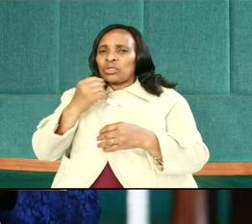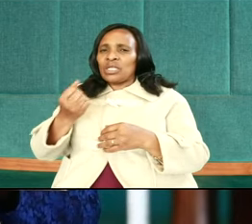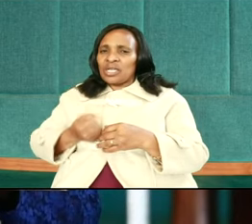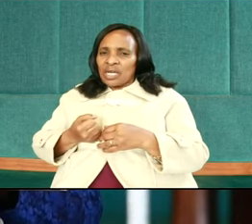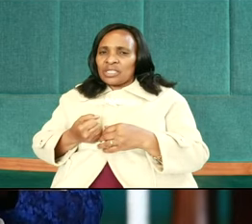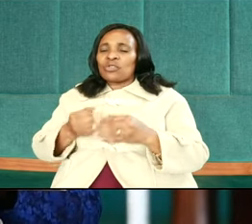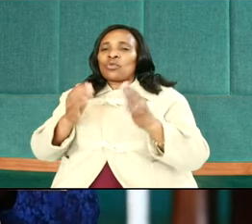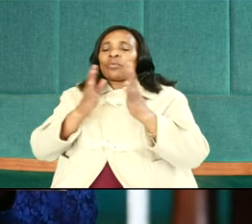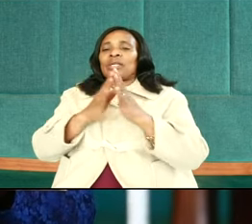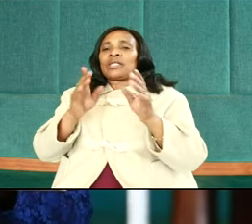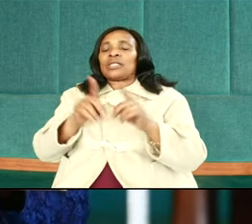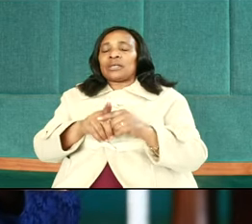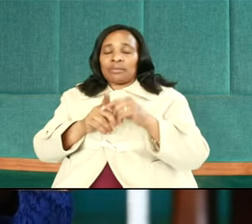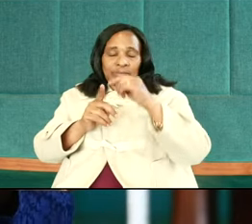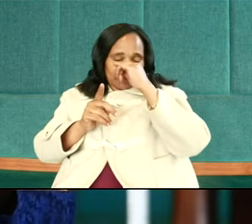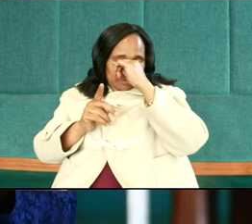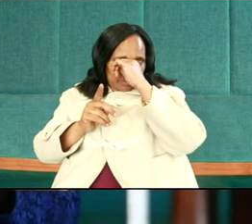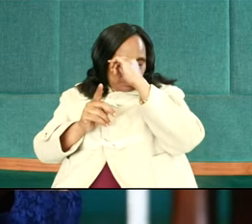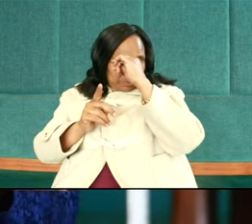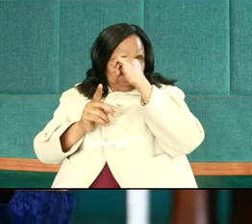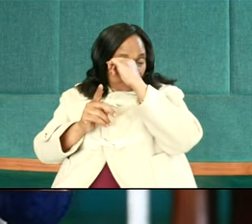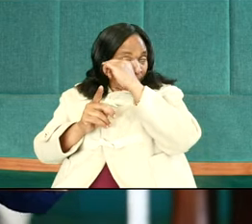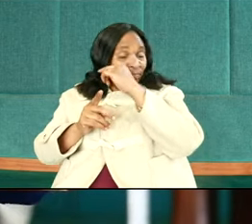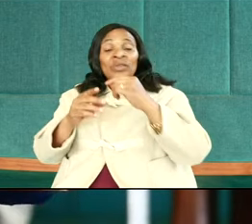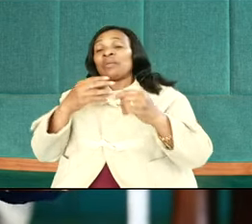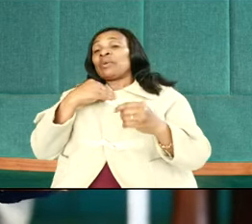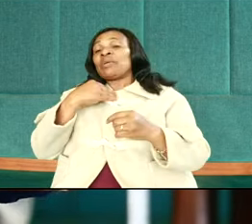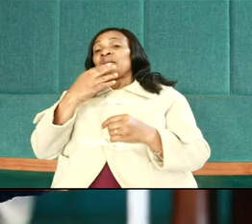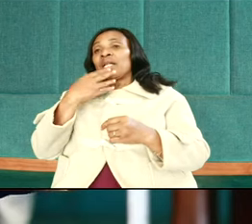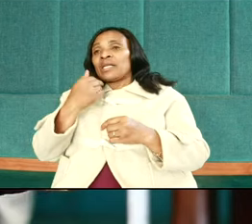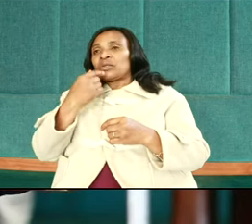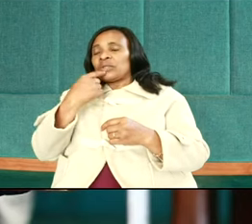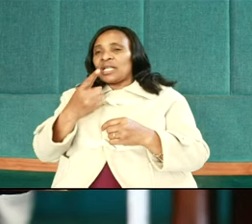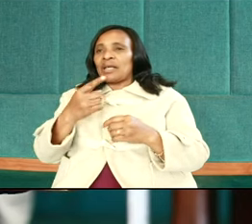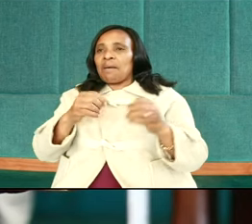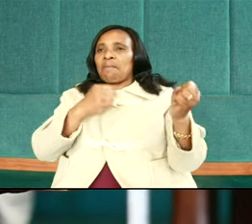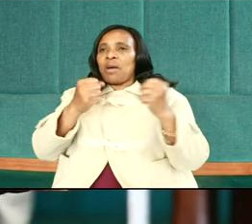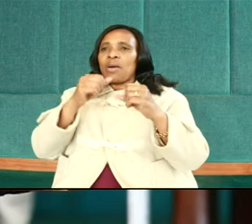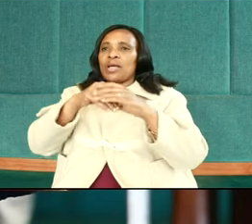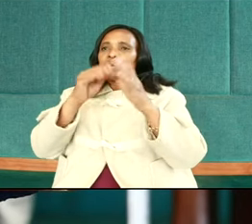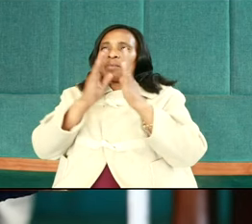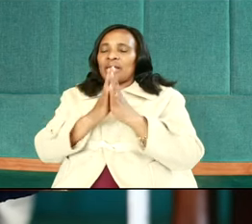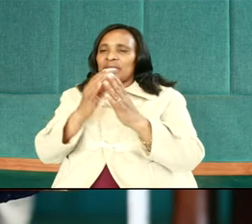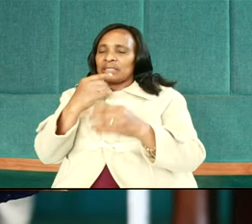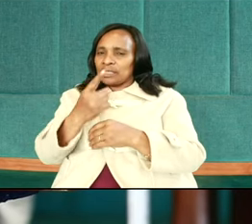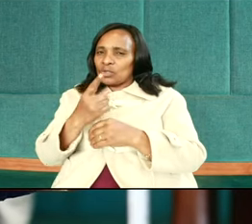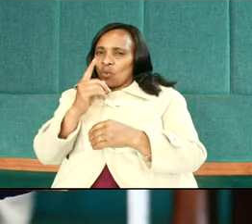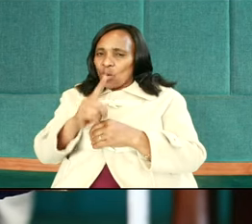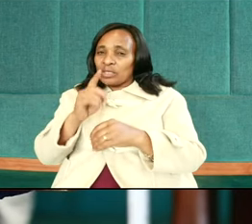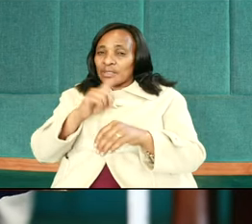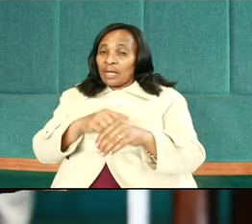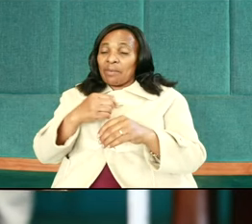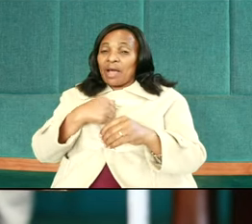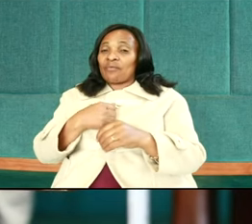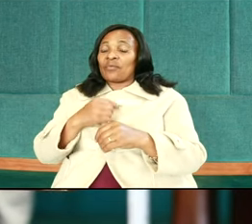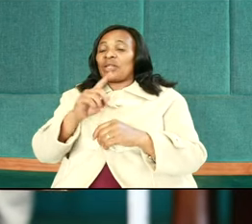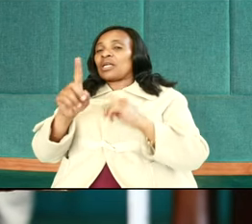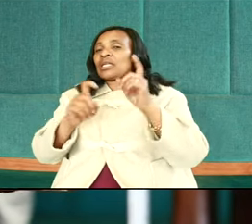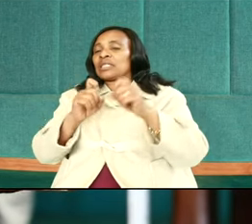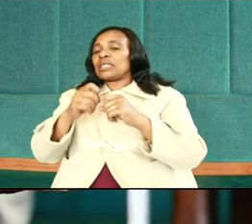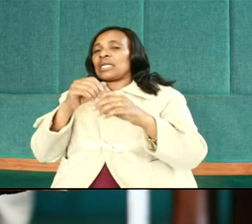pray. "I would like to say that there is power in prayer," she said. "Once I had an exam in